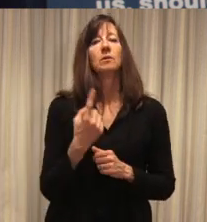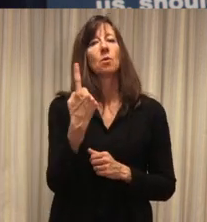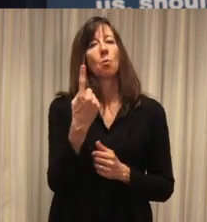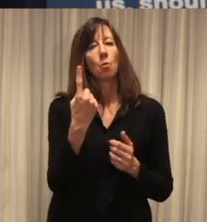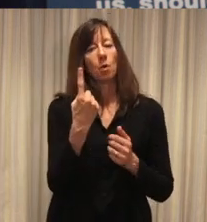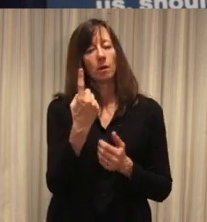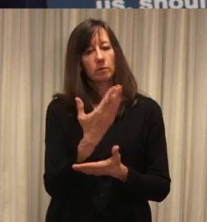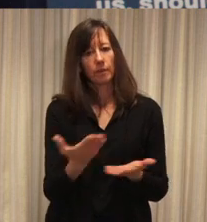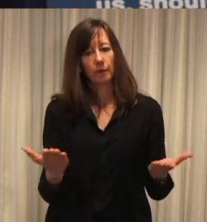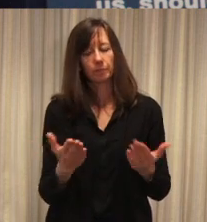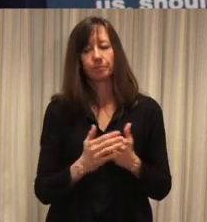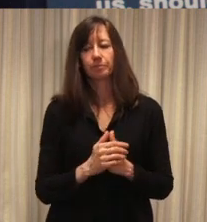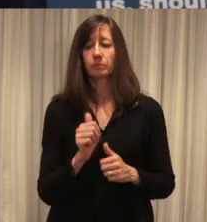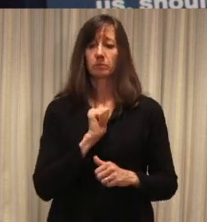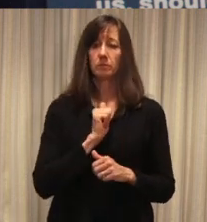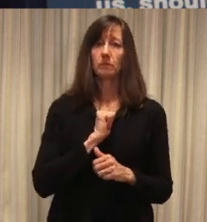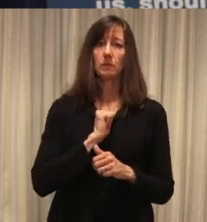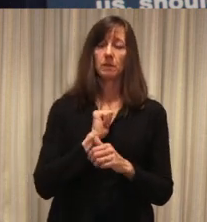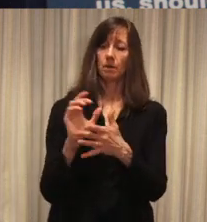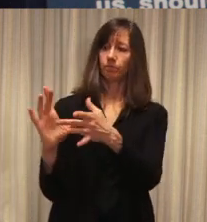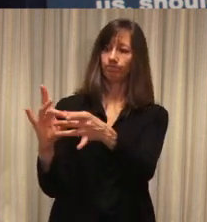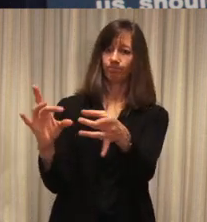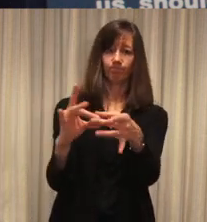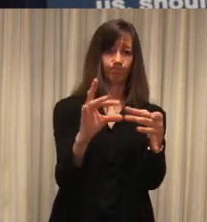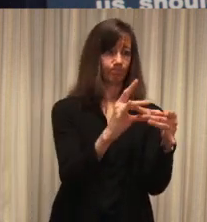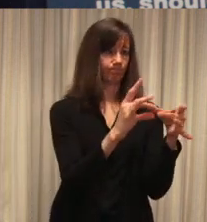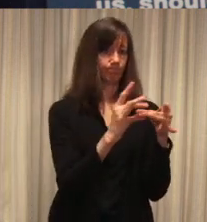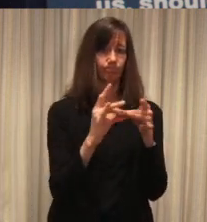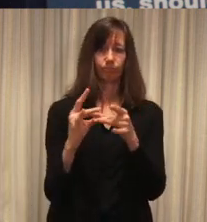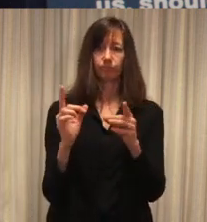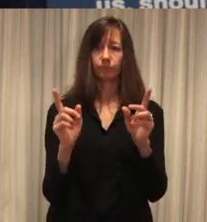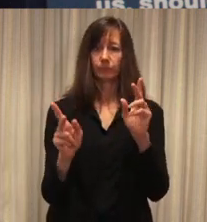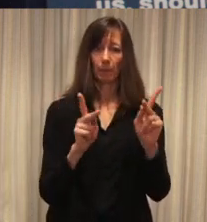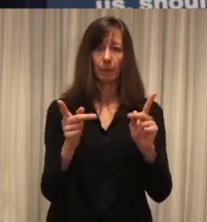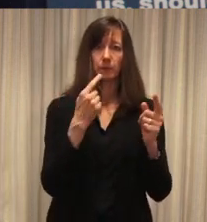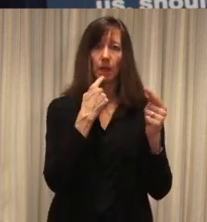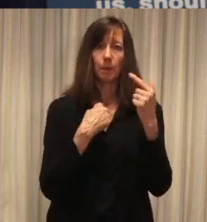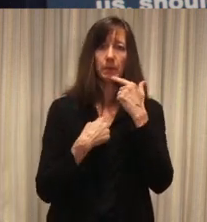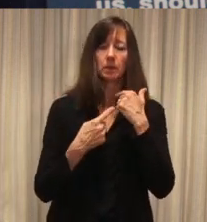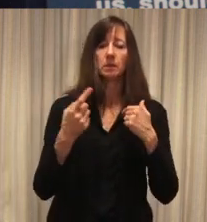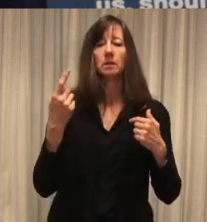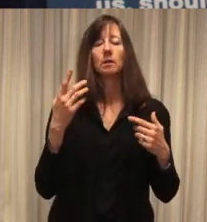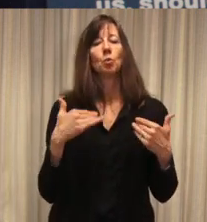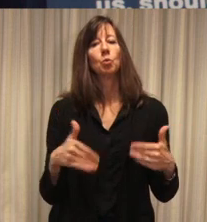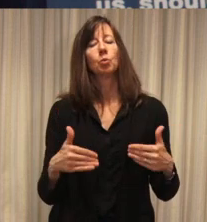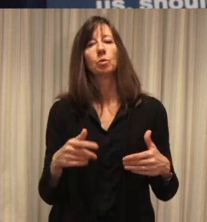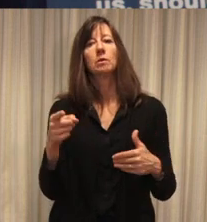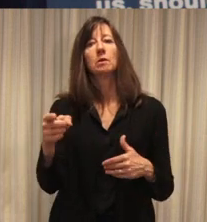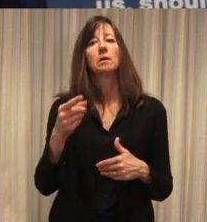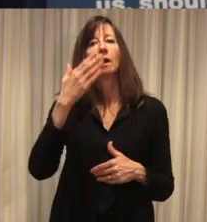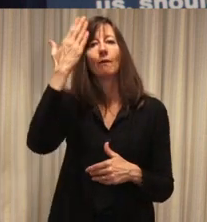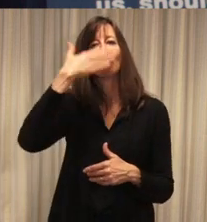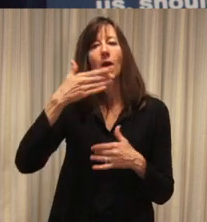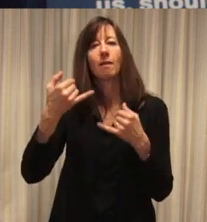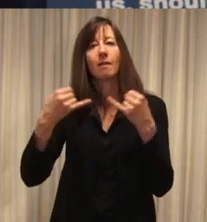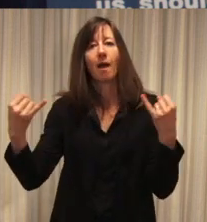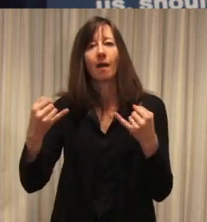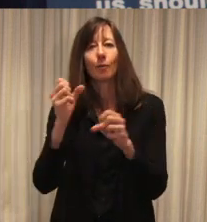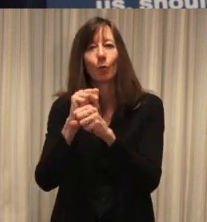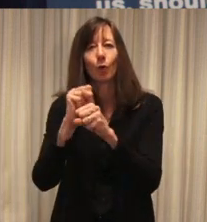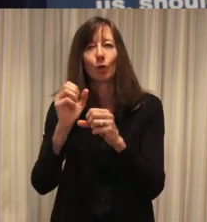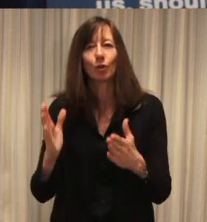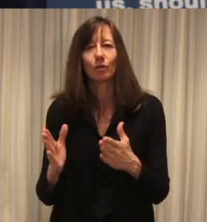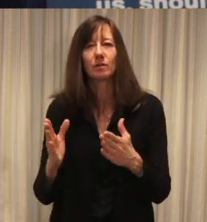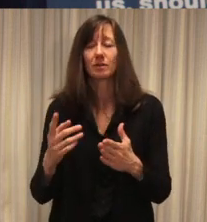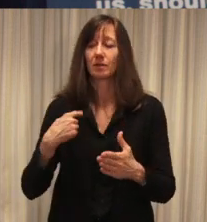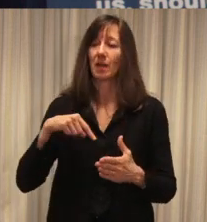things that I've been hearing stories about are the frontline workers who we thank every